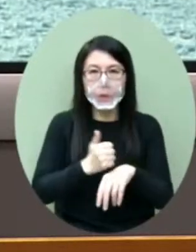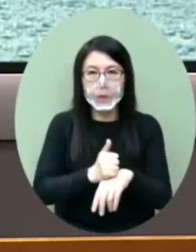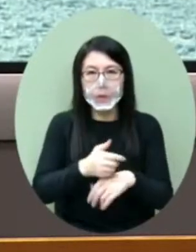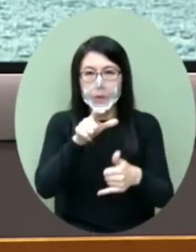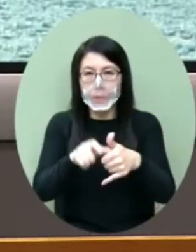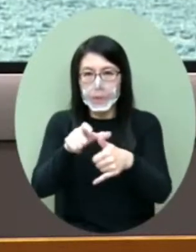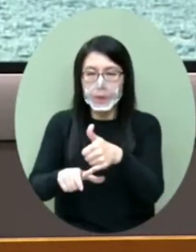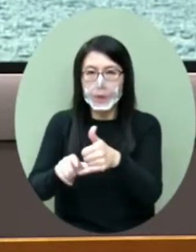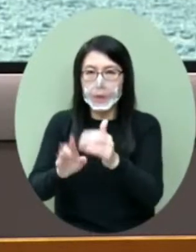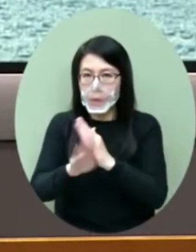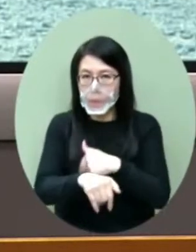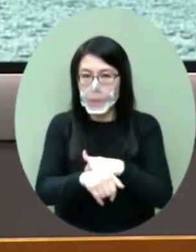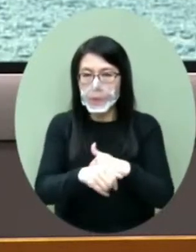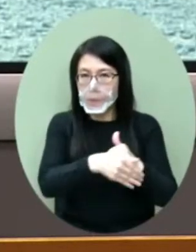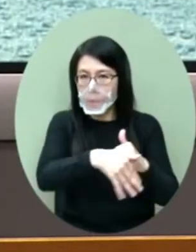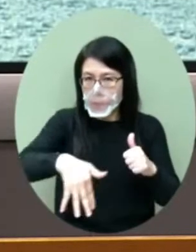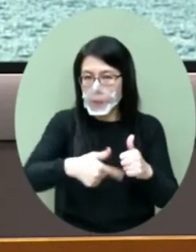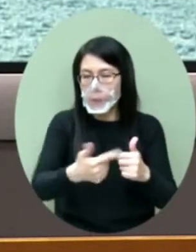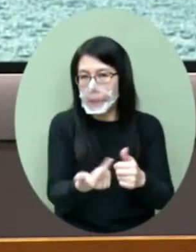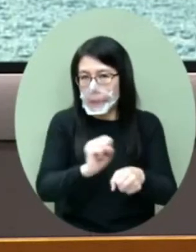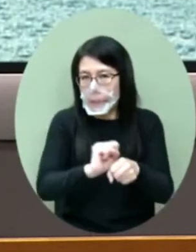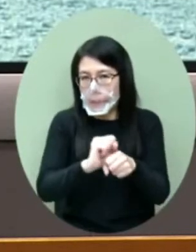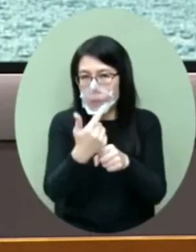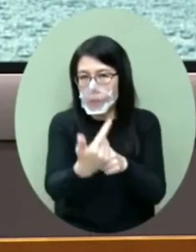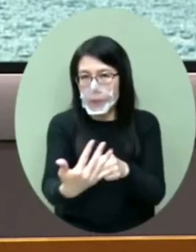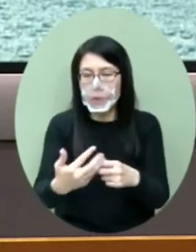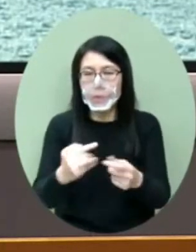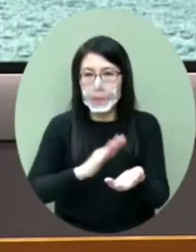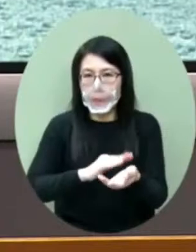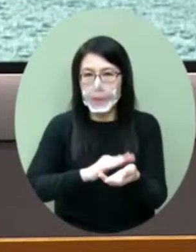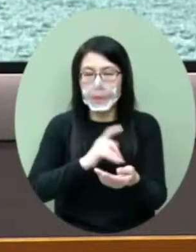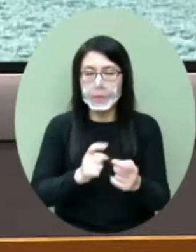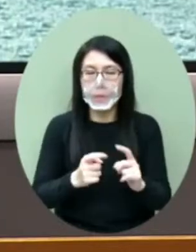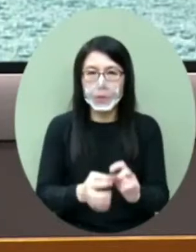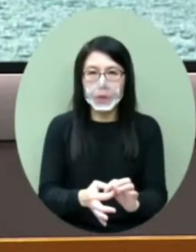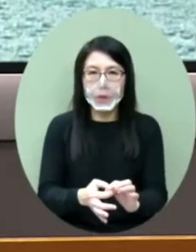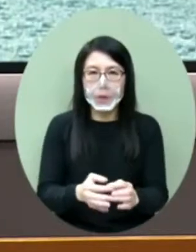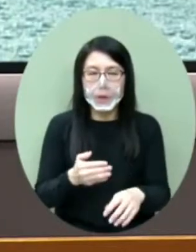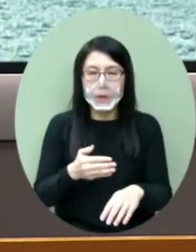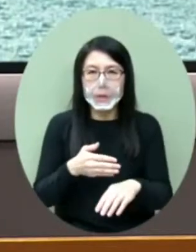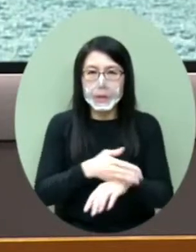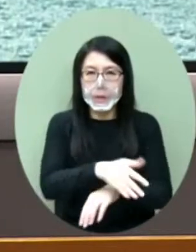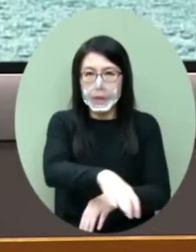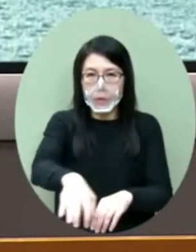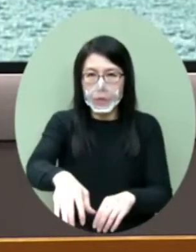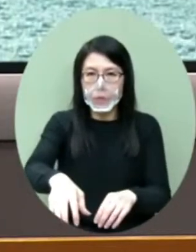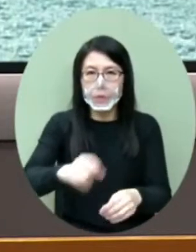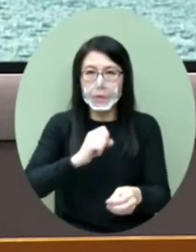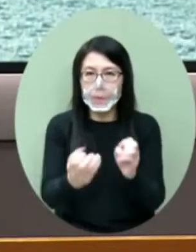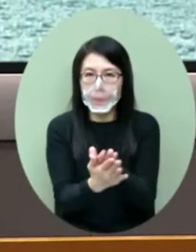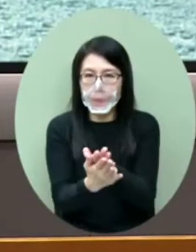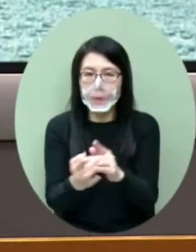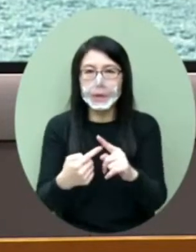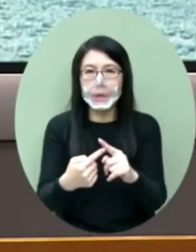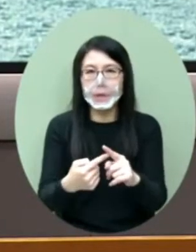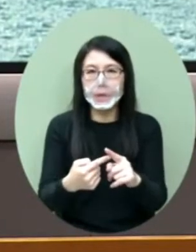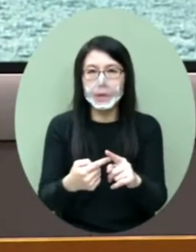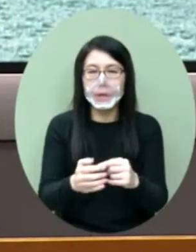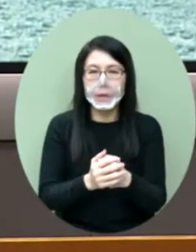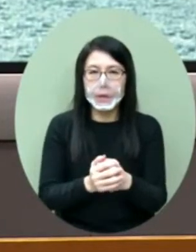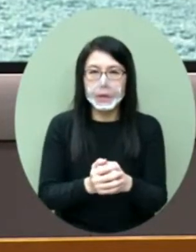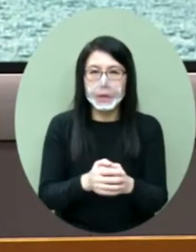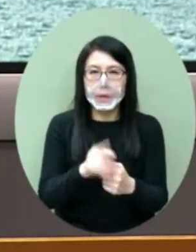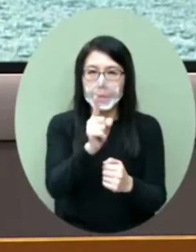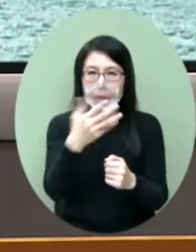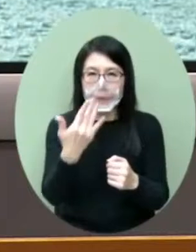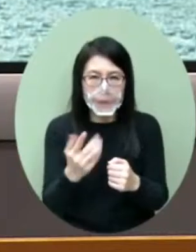own modeling. Maybe for each case, there are always several cases behind it. Therefore, the total